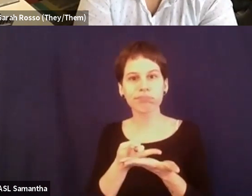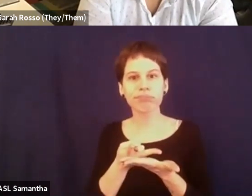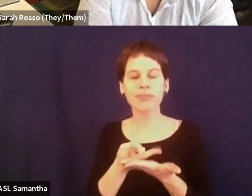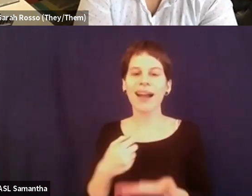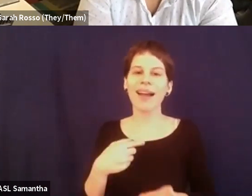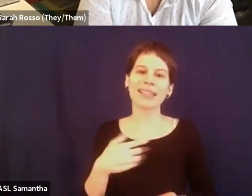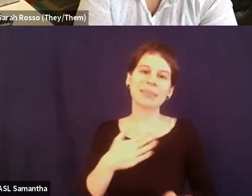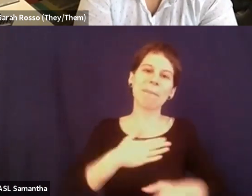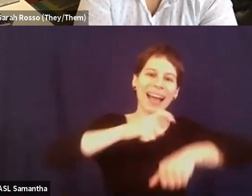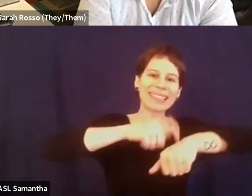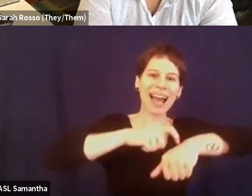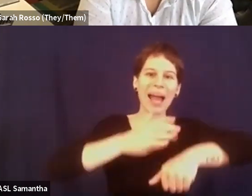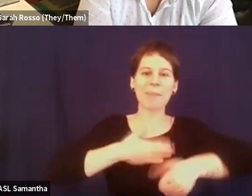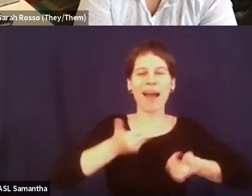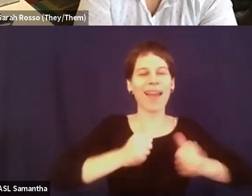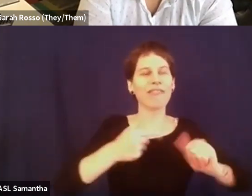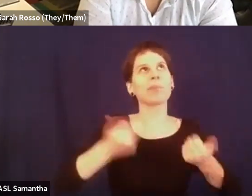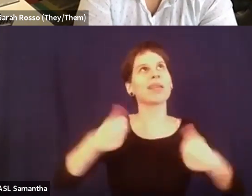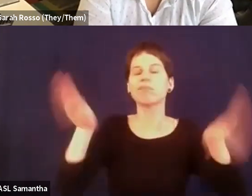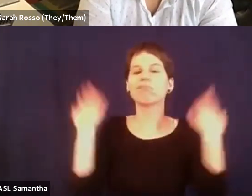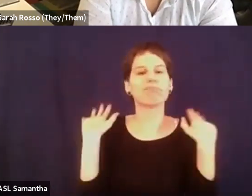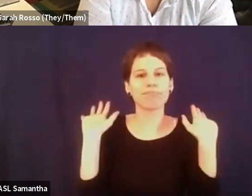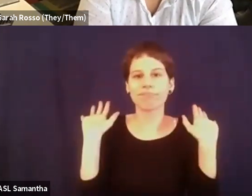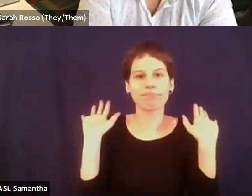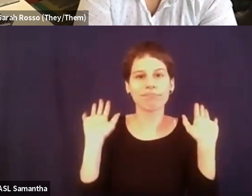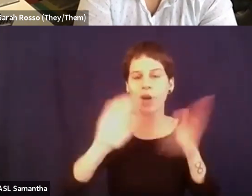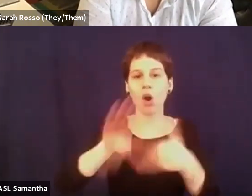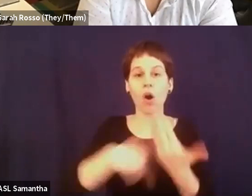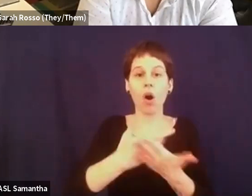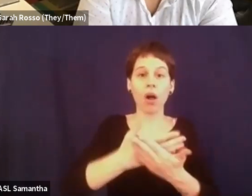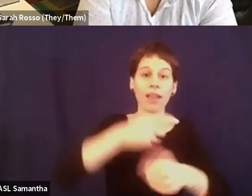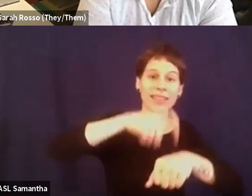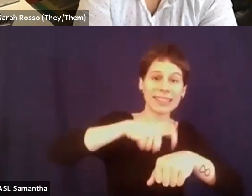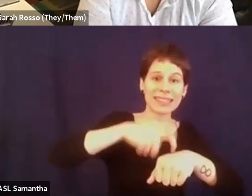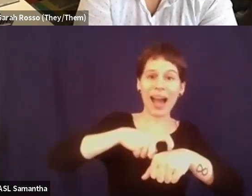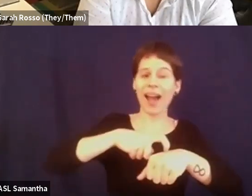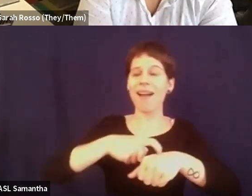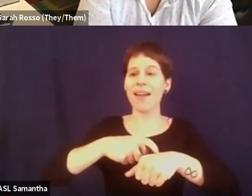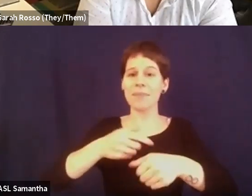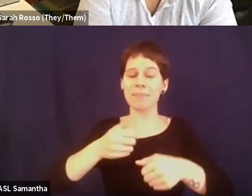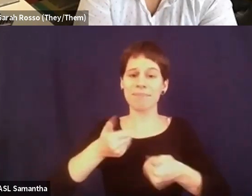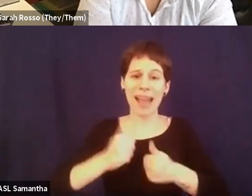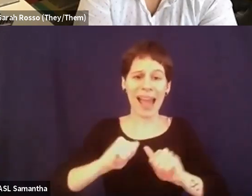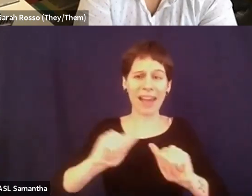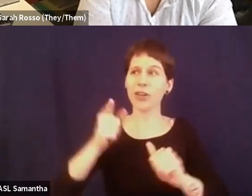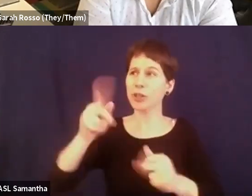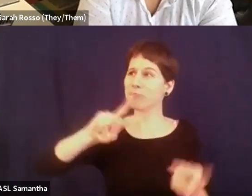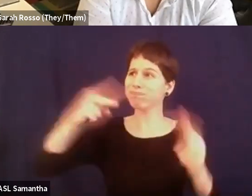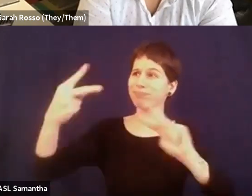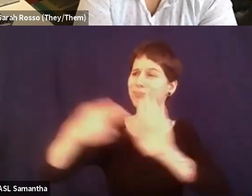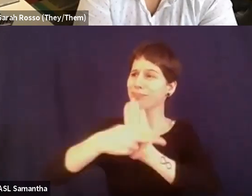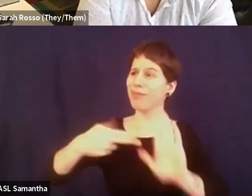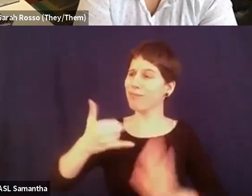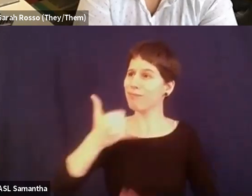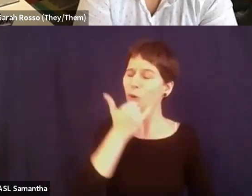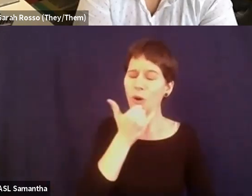effort, and I just kind of give up. When somebody takes all of that time and effort to tell you, you misgendered me, they're telling you a compliment.